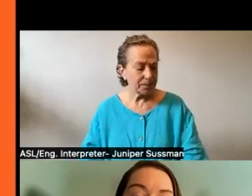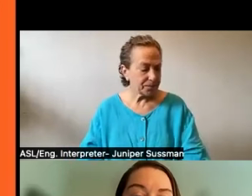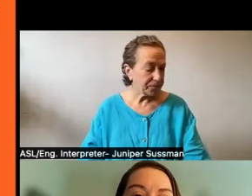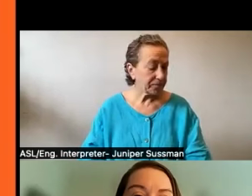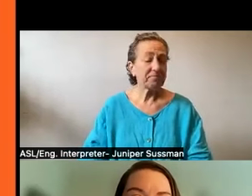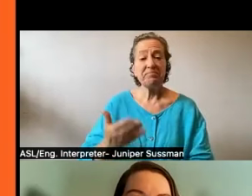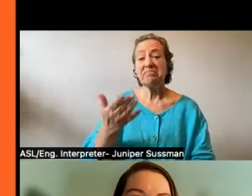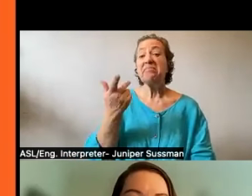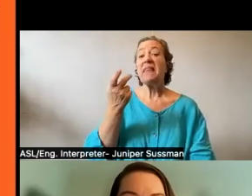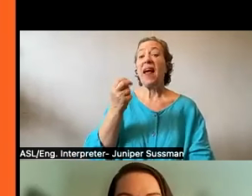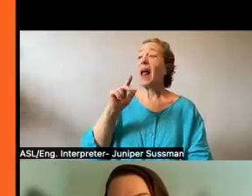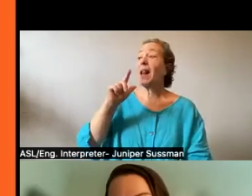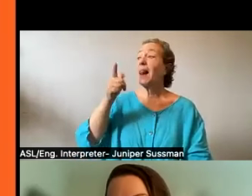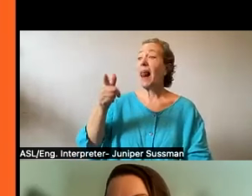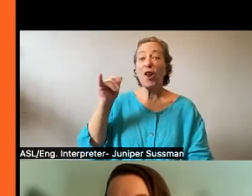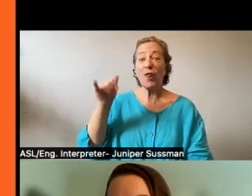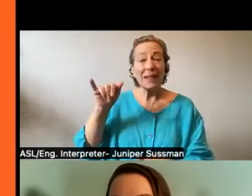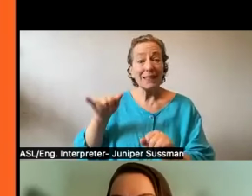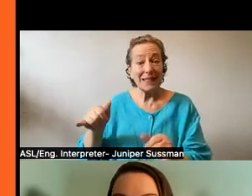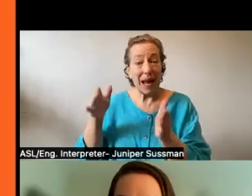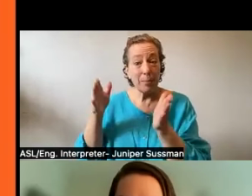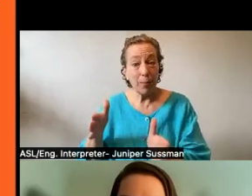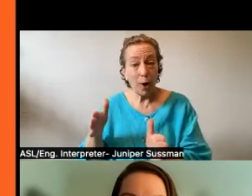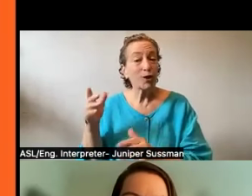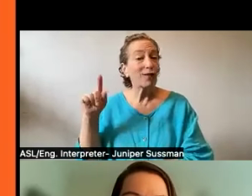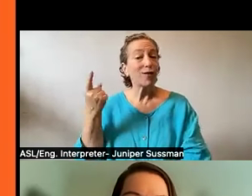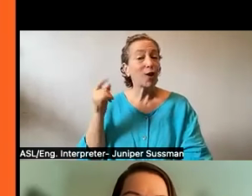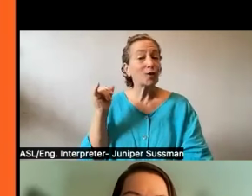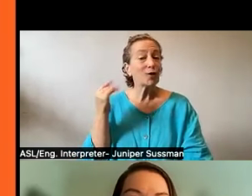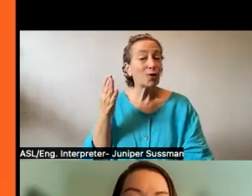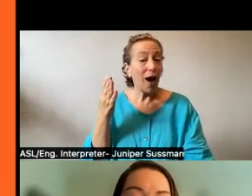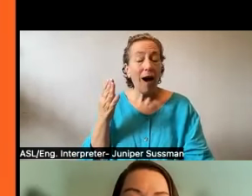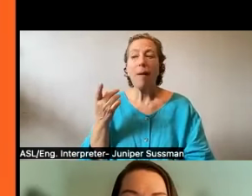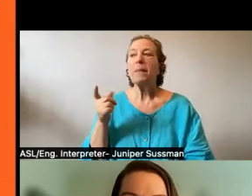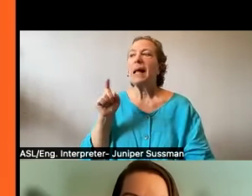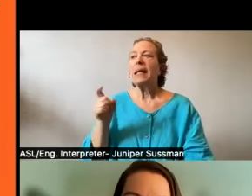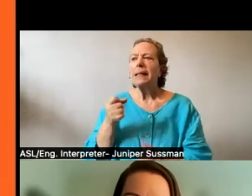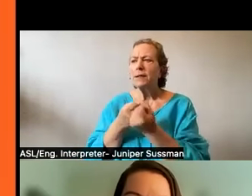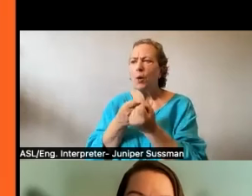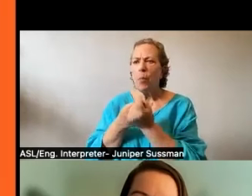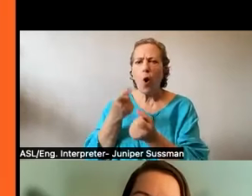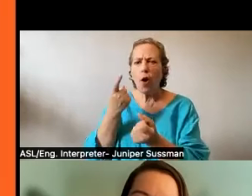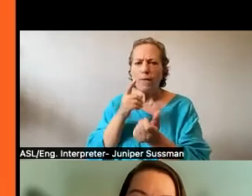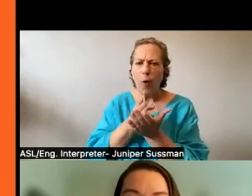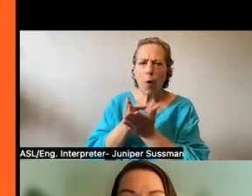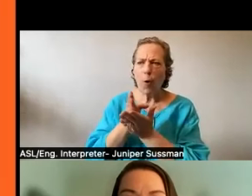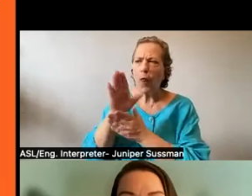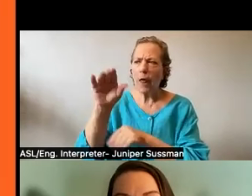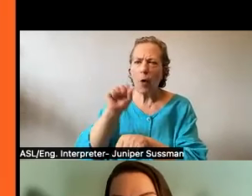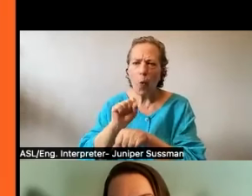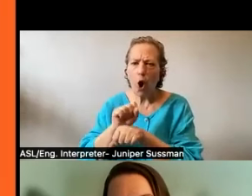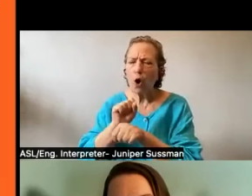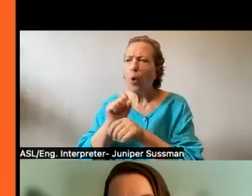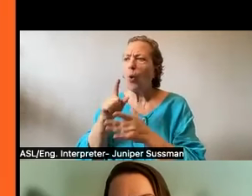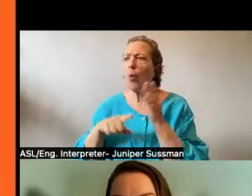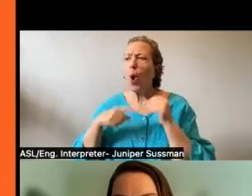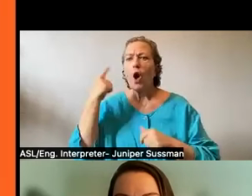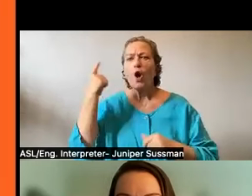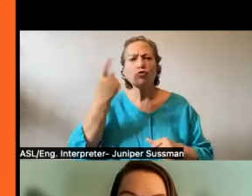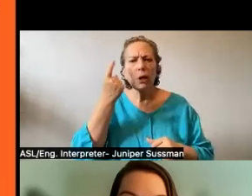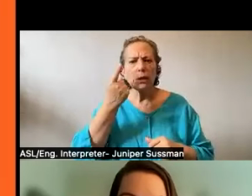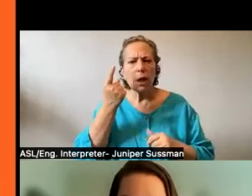job and needs some help navigating the workplace. What reasonable accommodations do they need to manage their